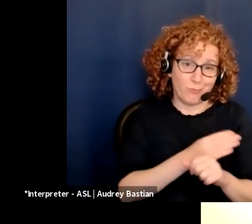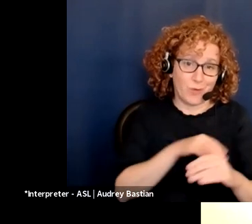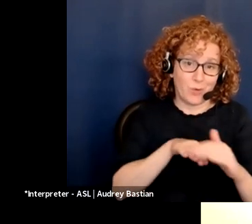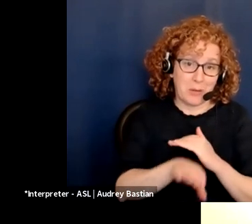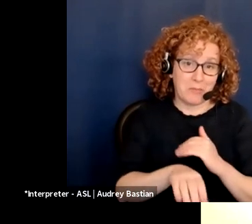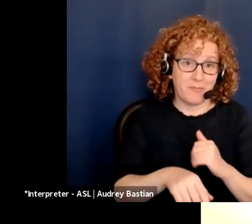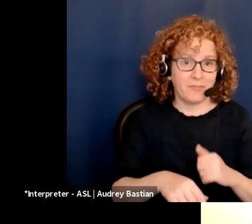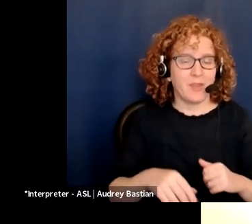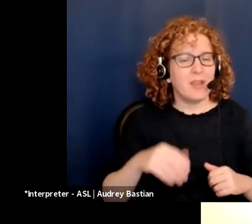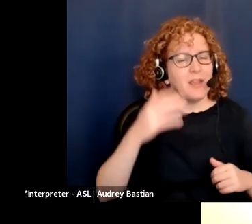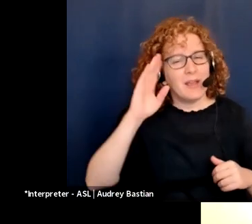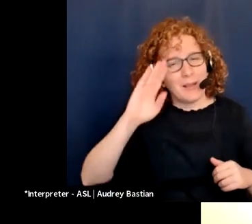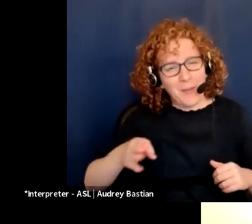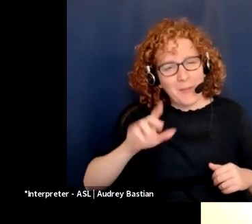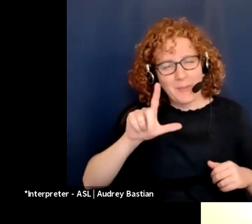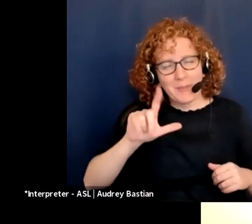This is Lydia.